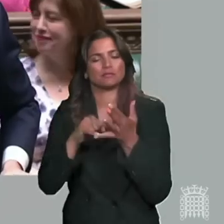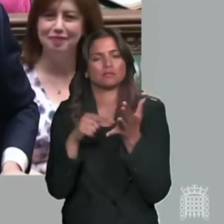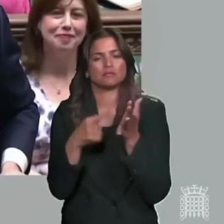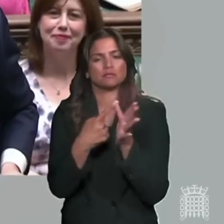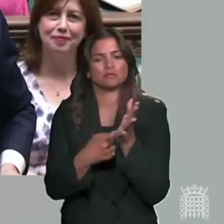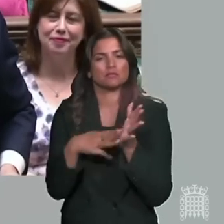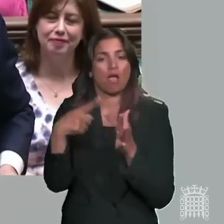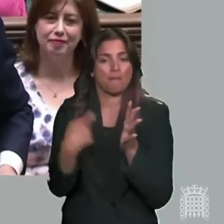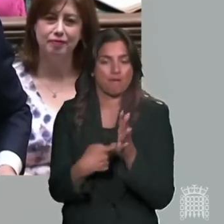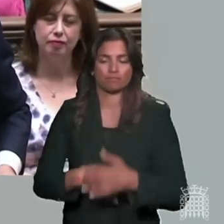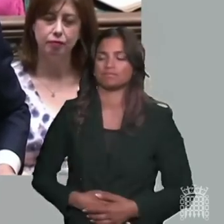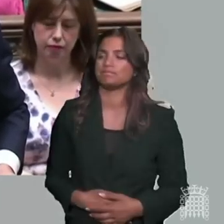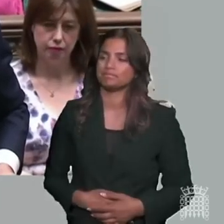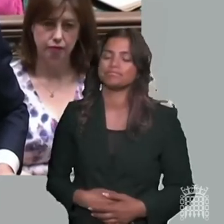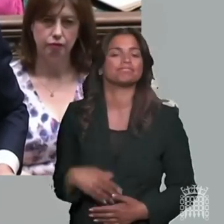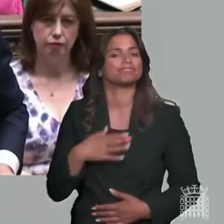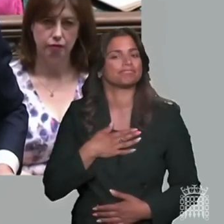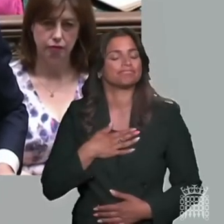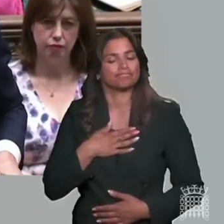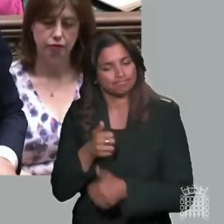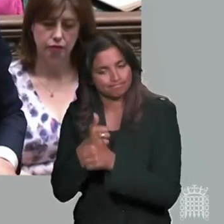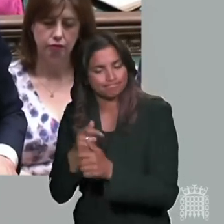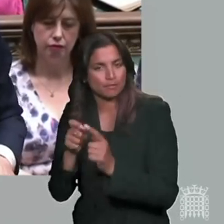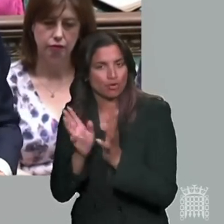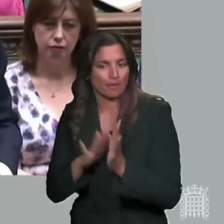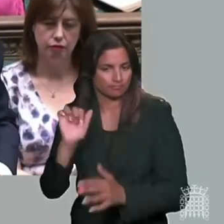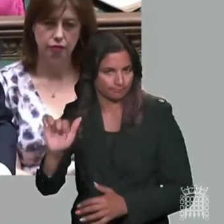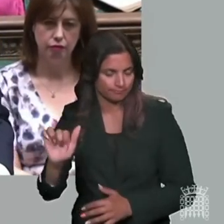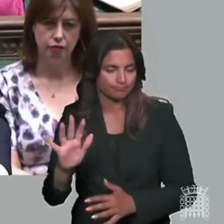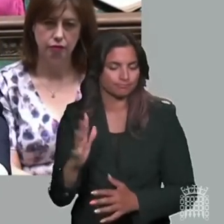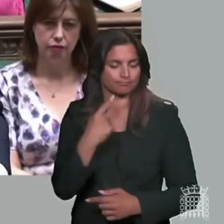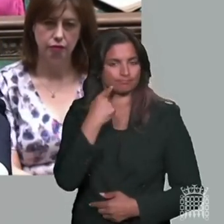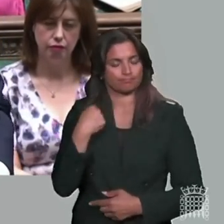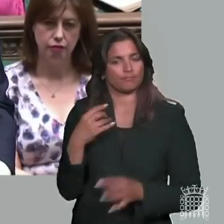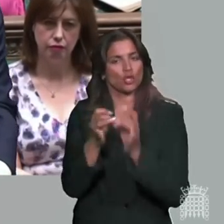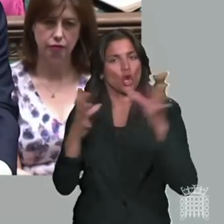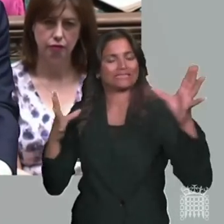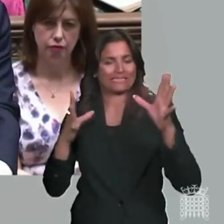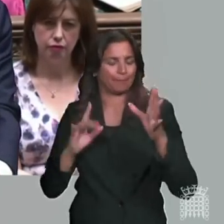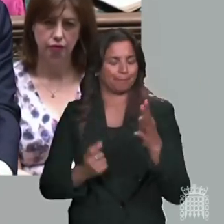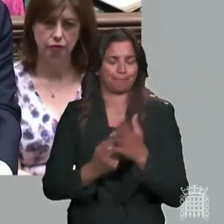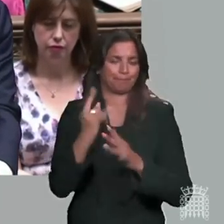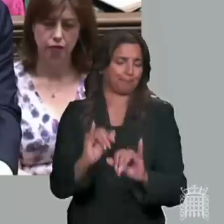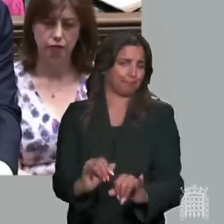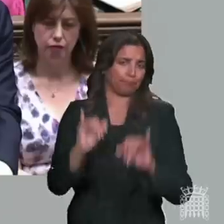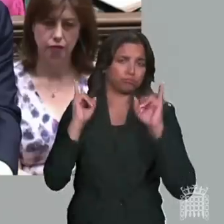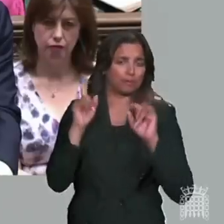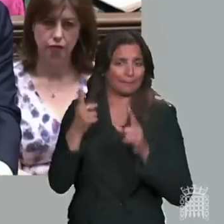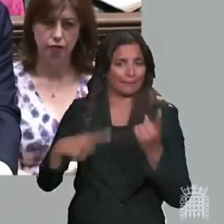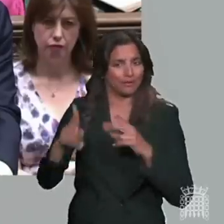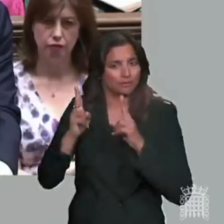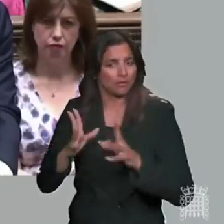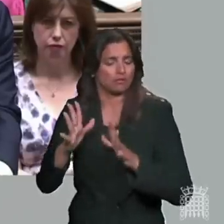I join with the Prime Minister in his comments about the terrible attack in Nottingham yesterday and in tribute to the work of our